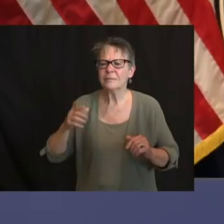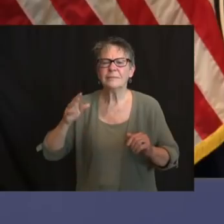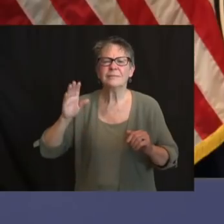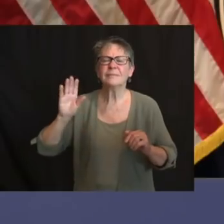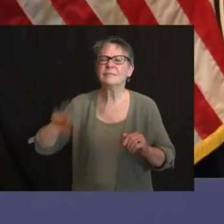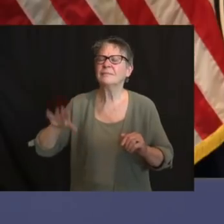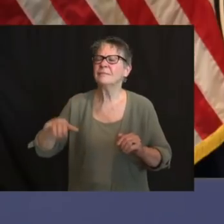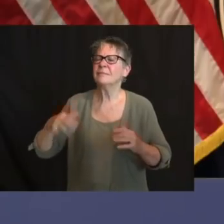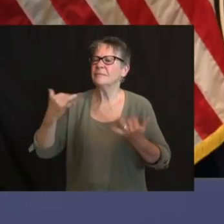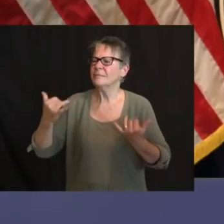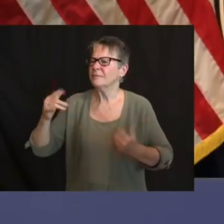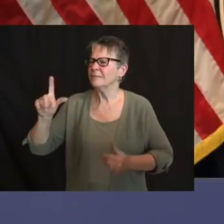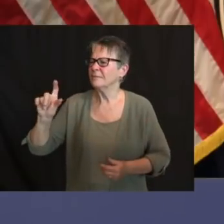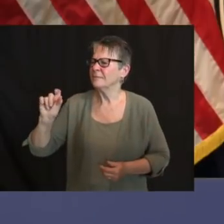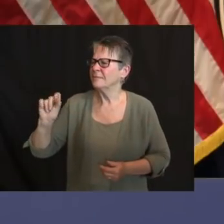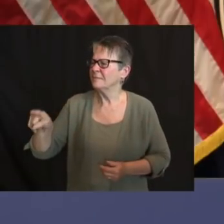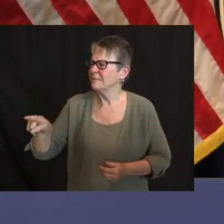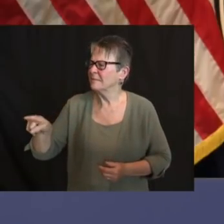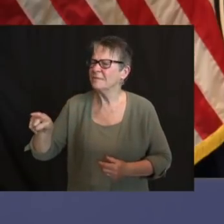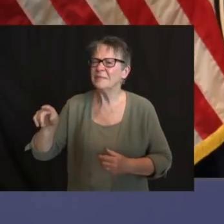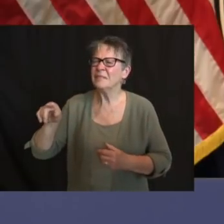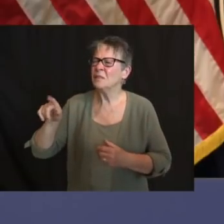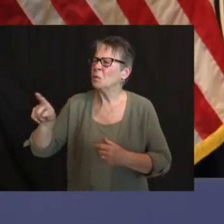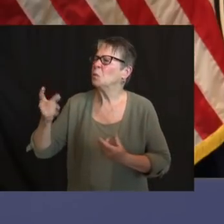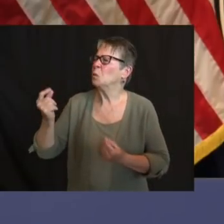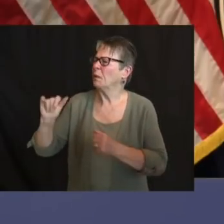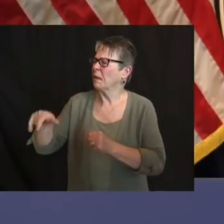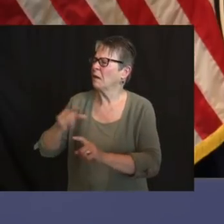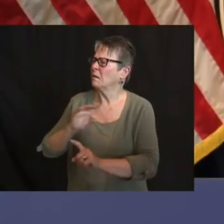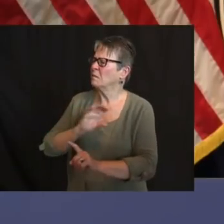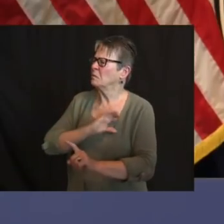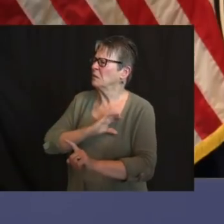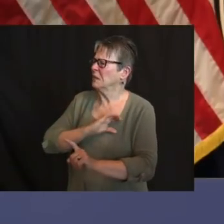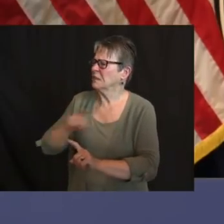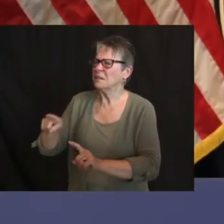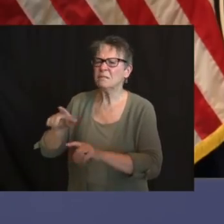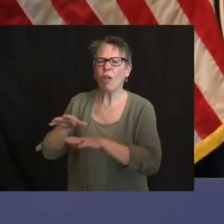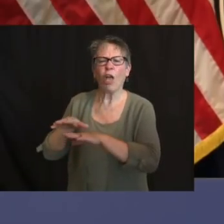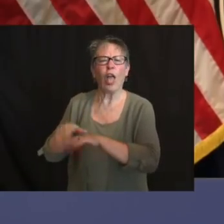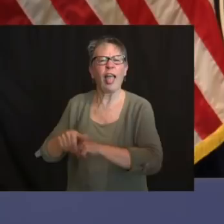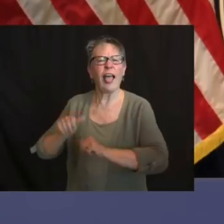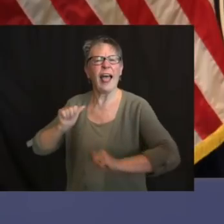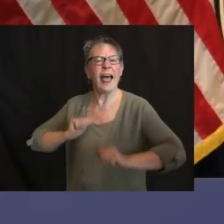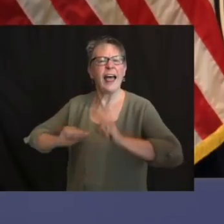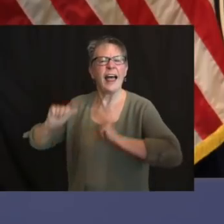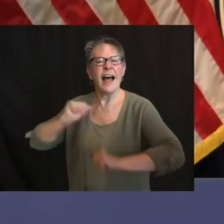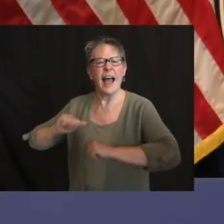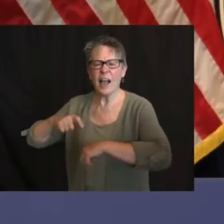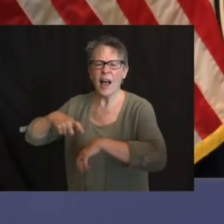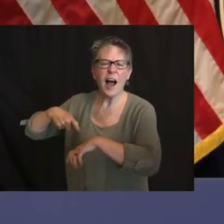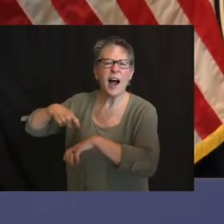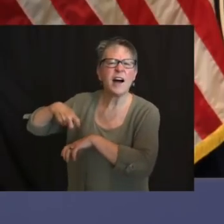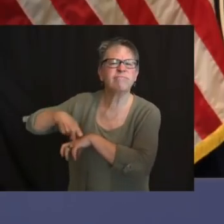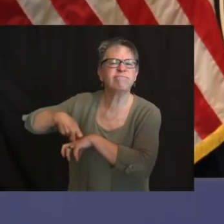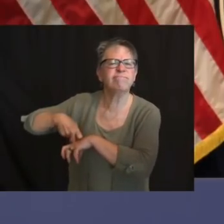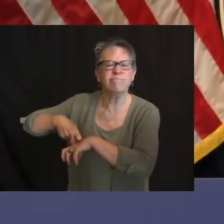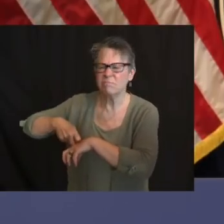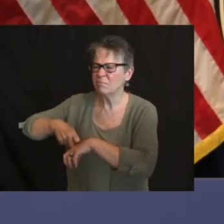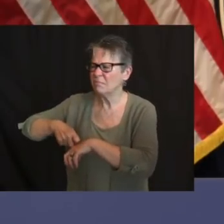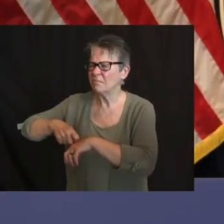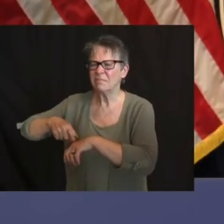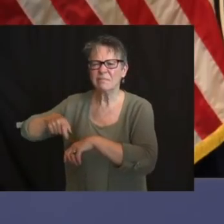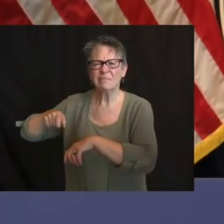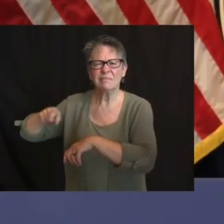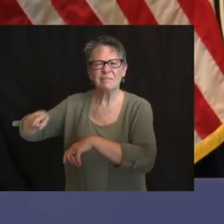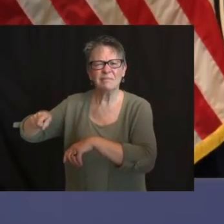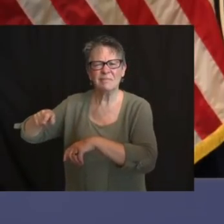laws currently prevent the disclosure of those records. Would you support giving the public access to police disciplinary records, and if not, why? Why